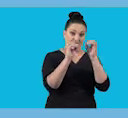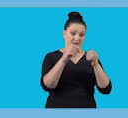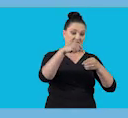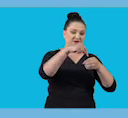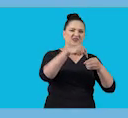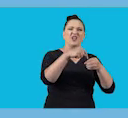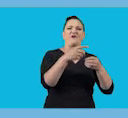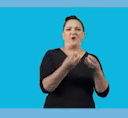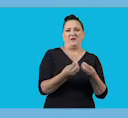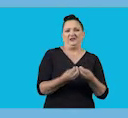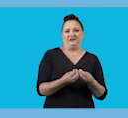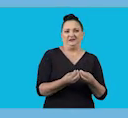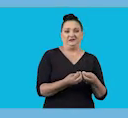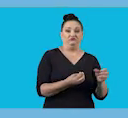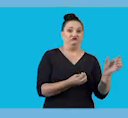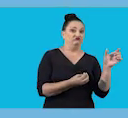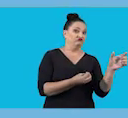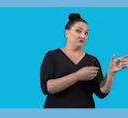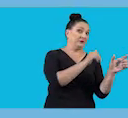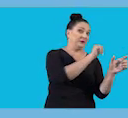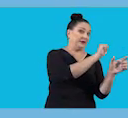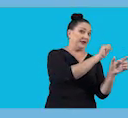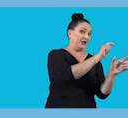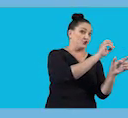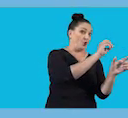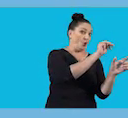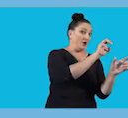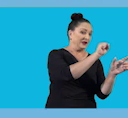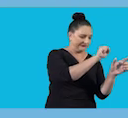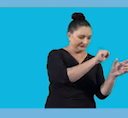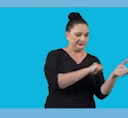makes up matter? We said that atoms